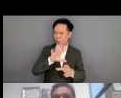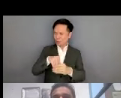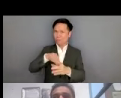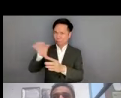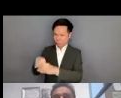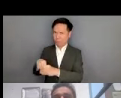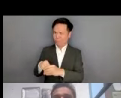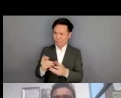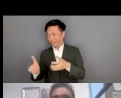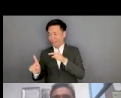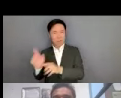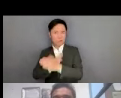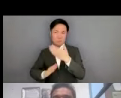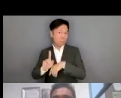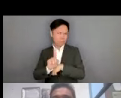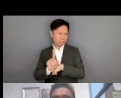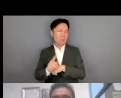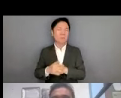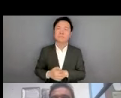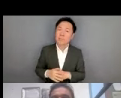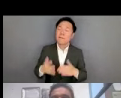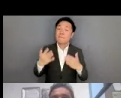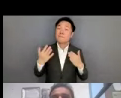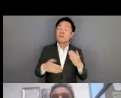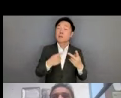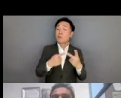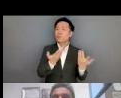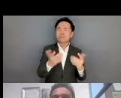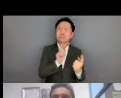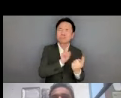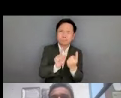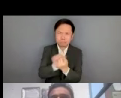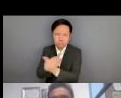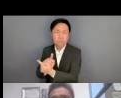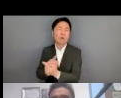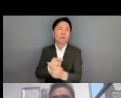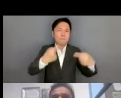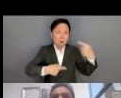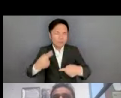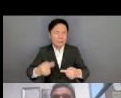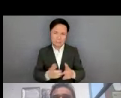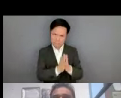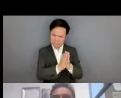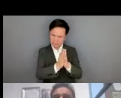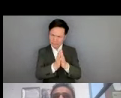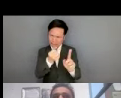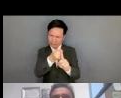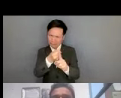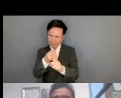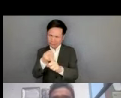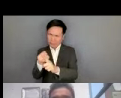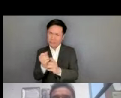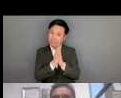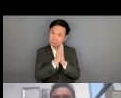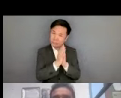we conducted rounds of meetings with the political party leaders to actually ask for the